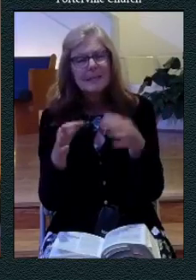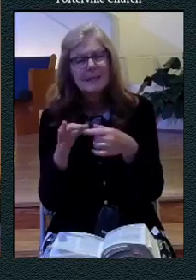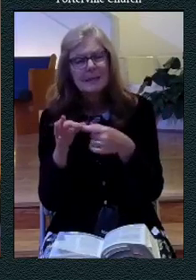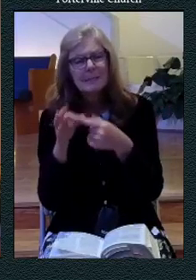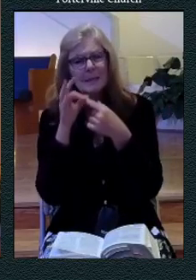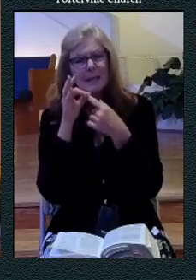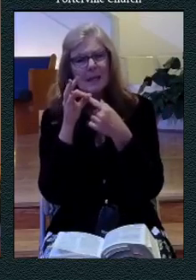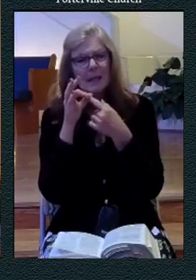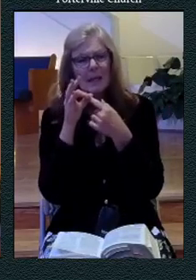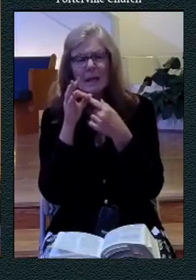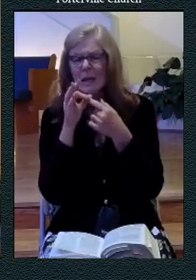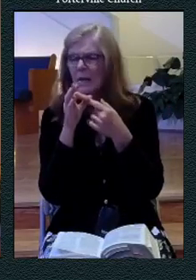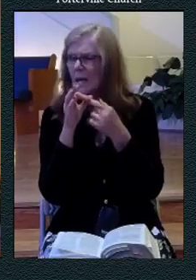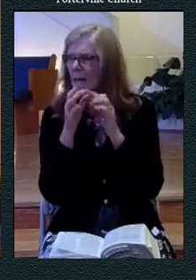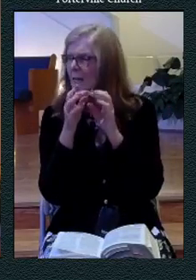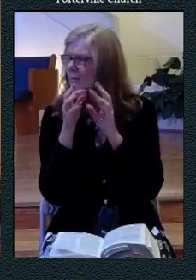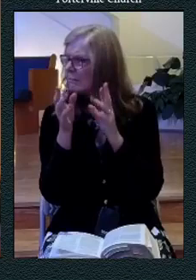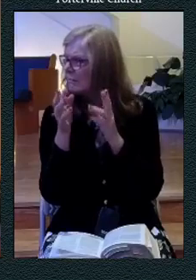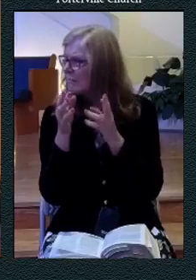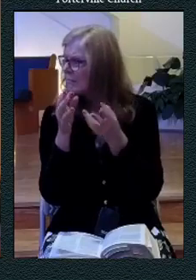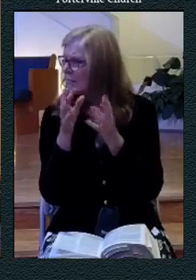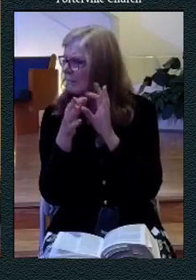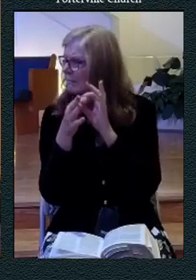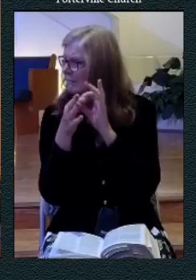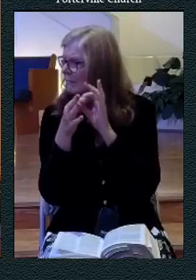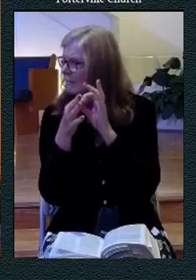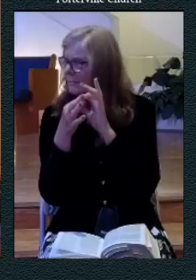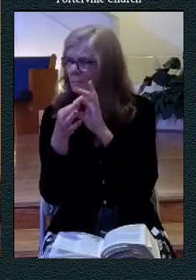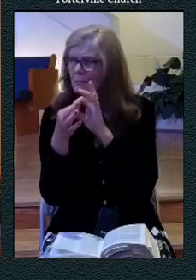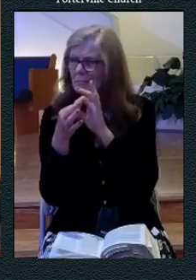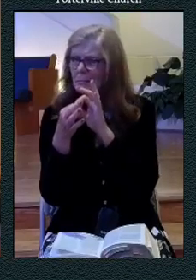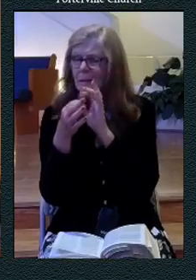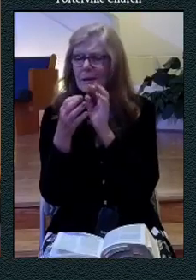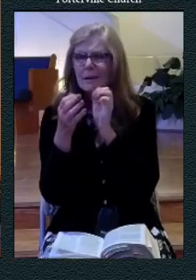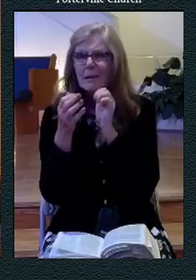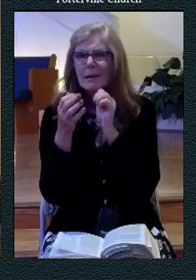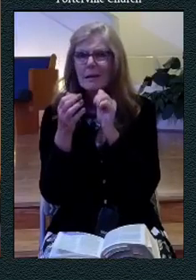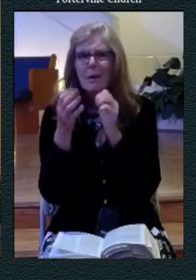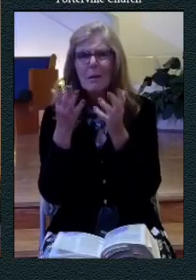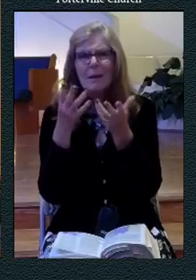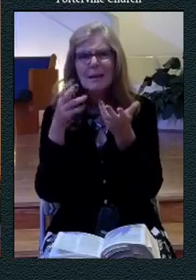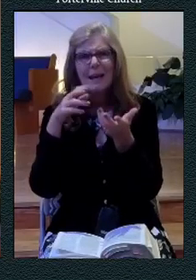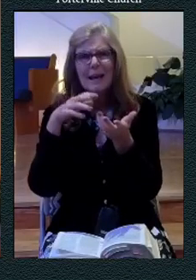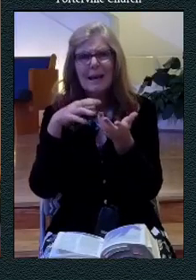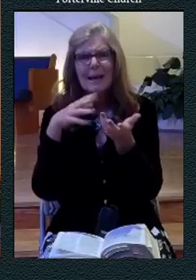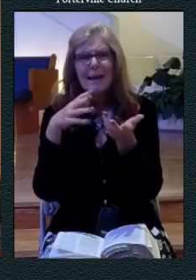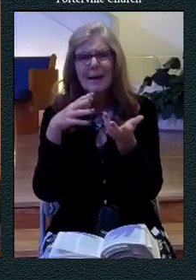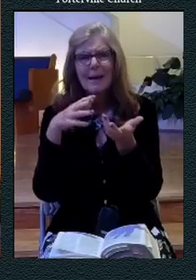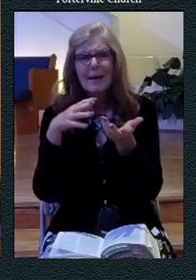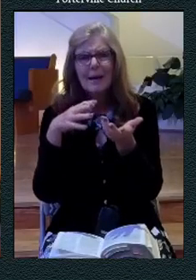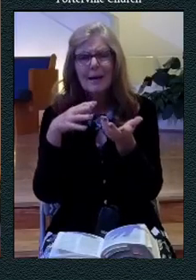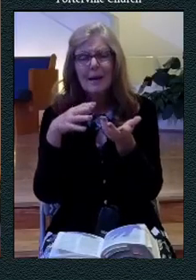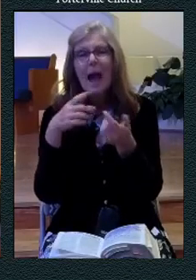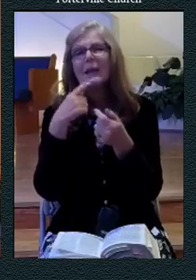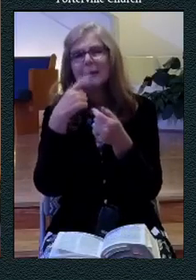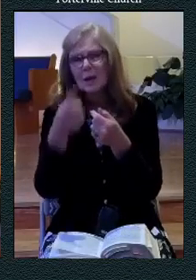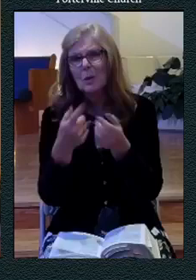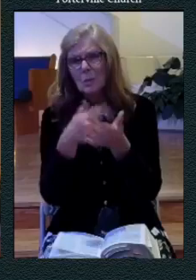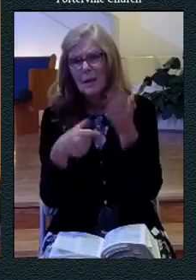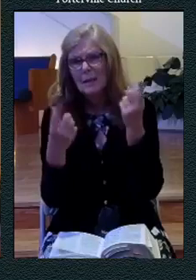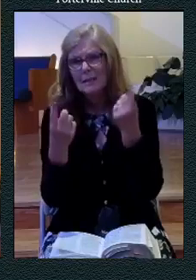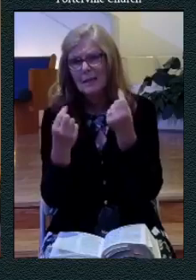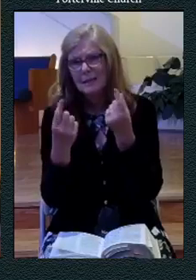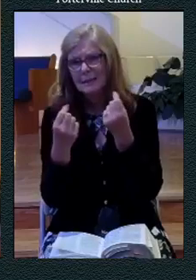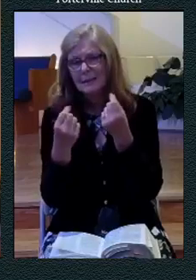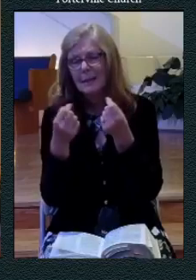You say, well, what do you mean, Pastor? What do you mean a particular standing? What standing does He give me? I'll tell you what He does for you. Listen